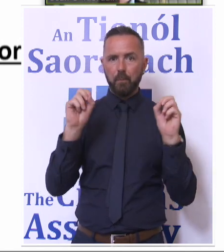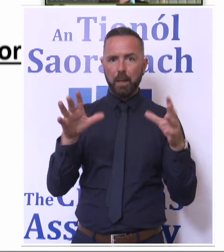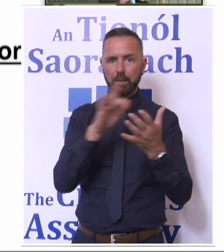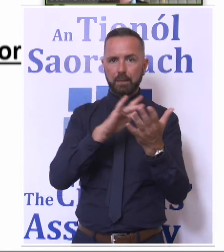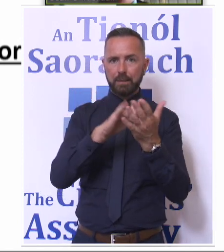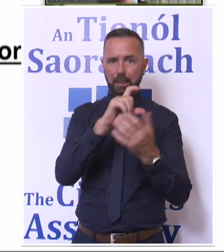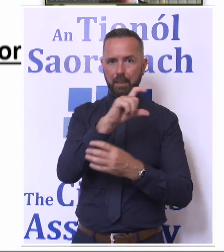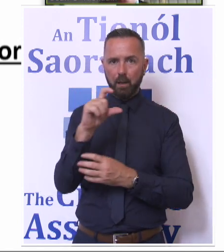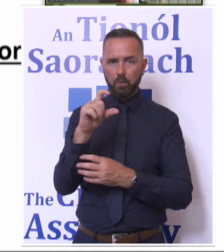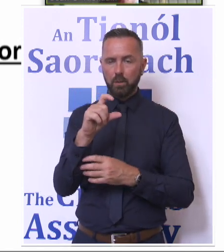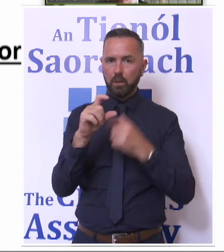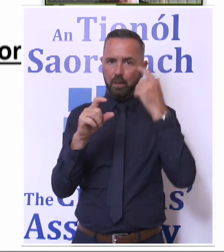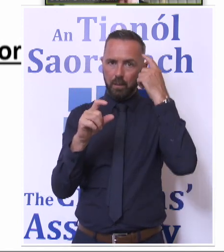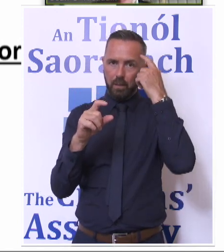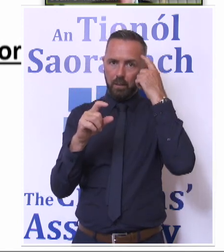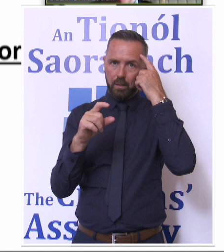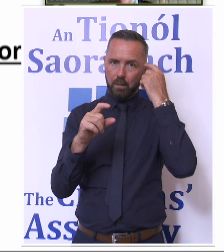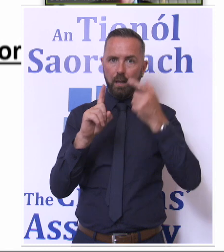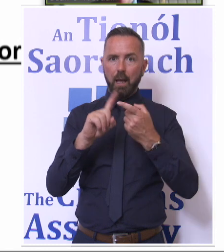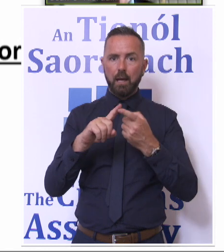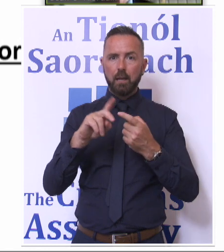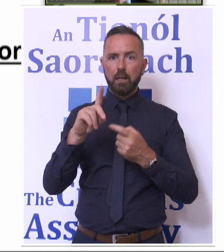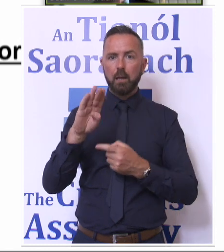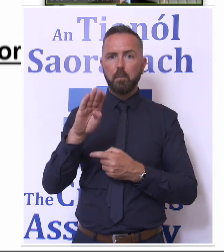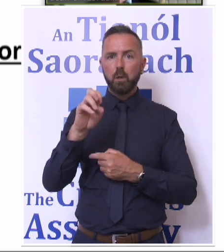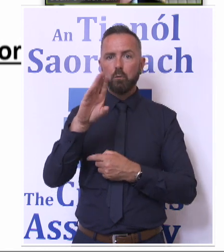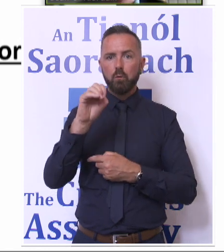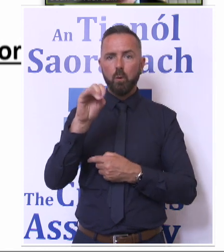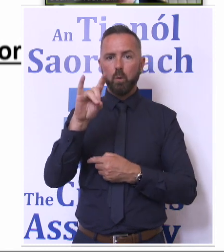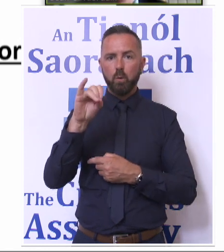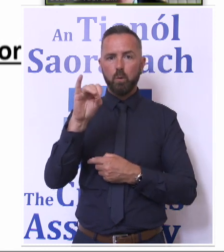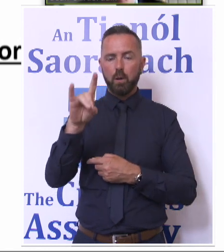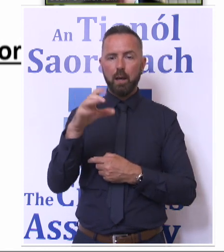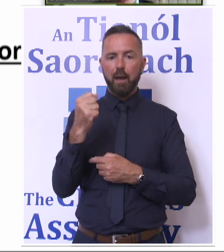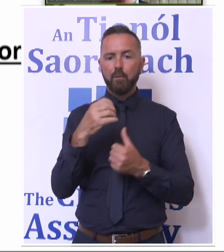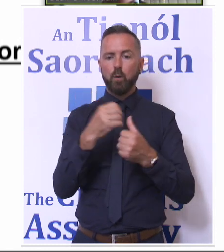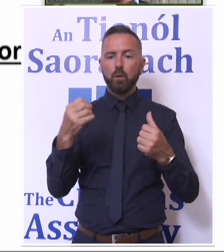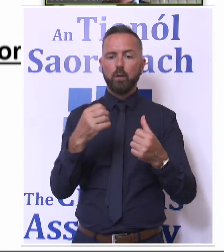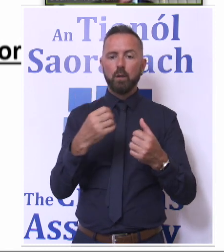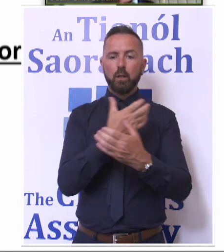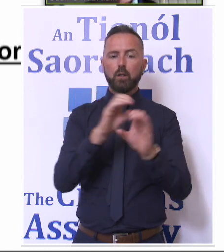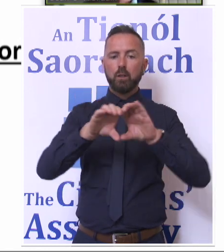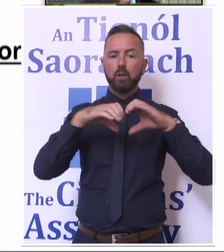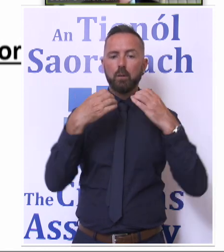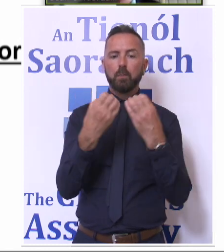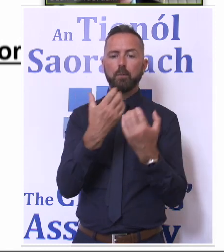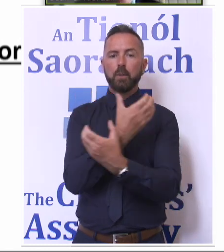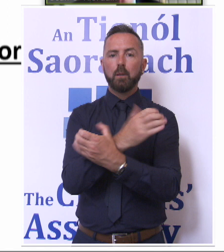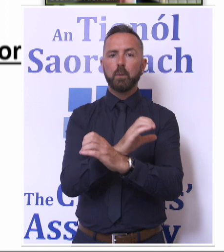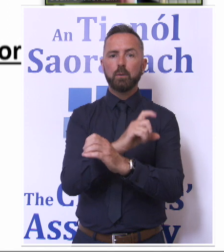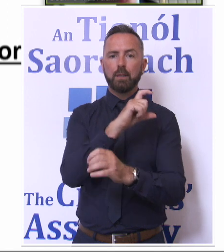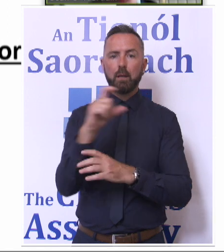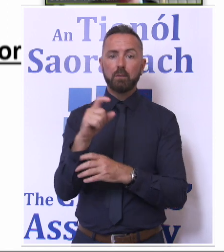on, Bury and so on, are indeed community councils, which are not unlike the town